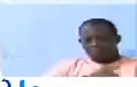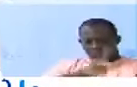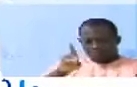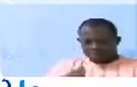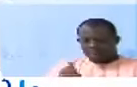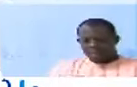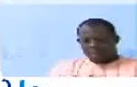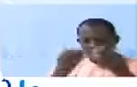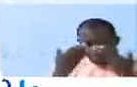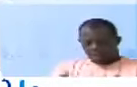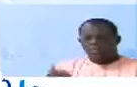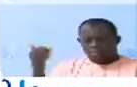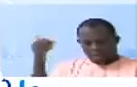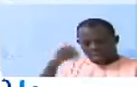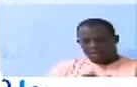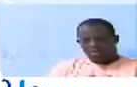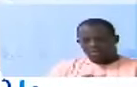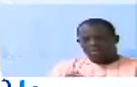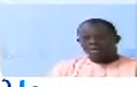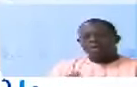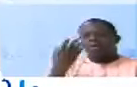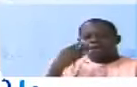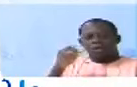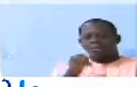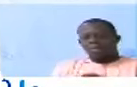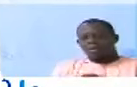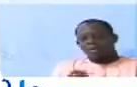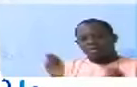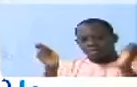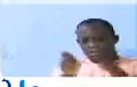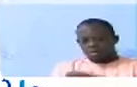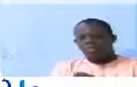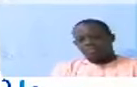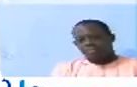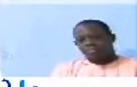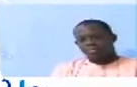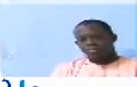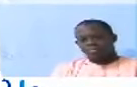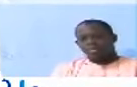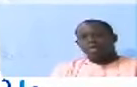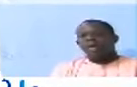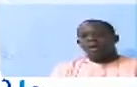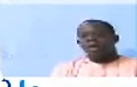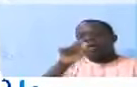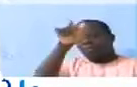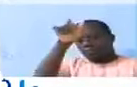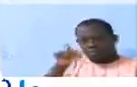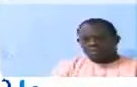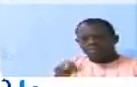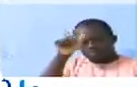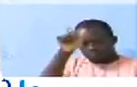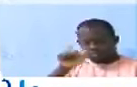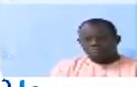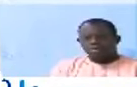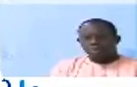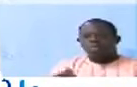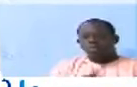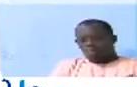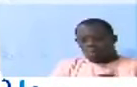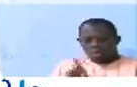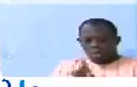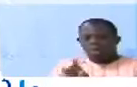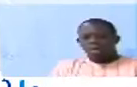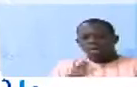now I will go into that. Amin dan indi nyato alone mune be keri nga belone. The person we put